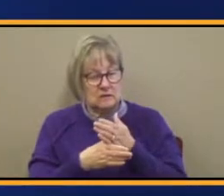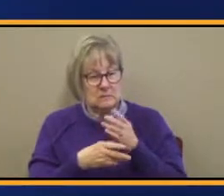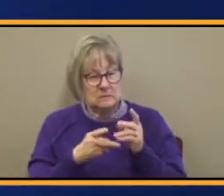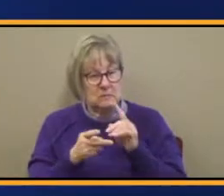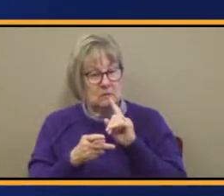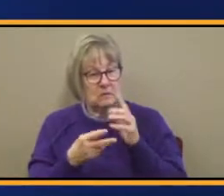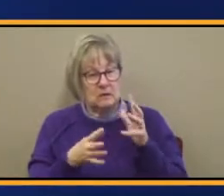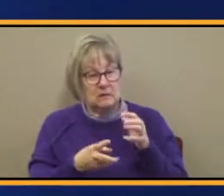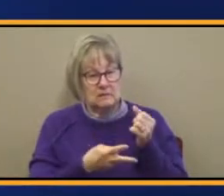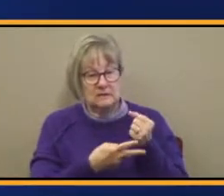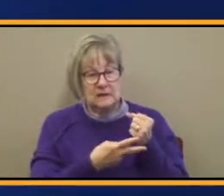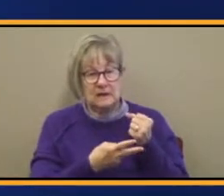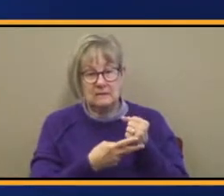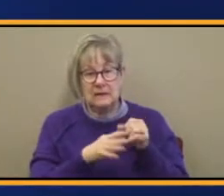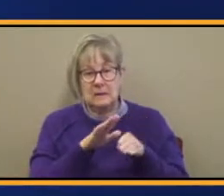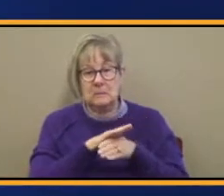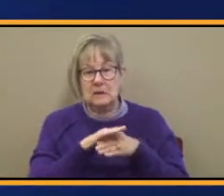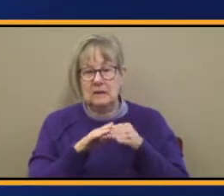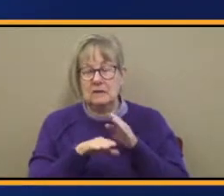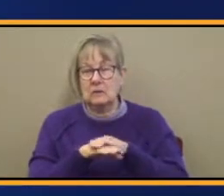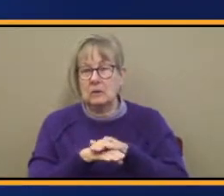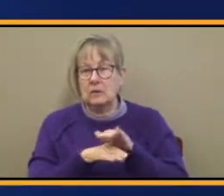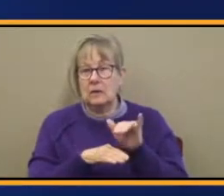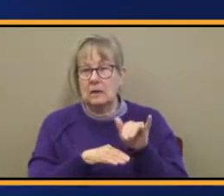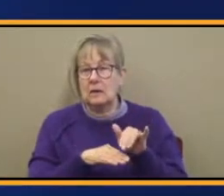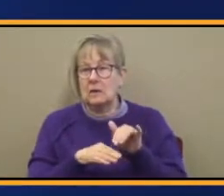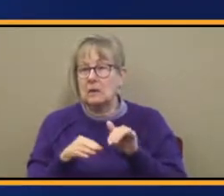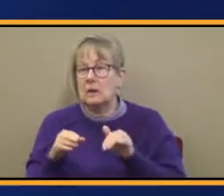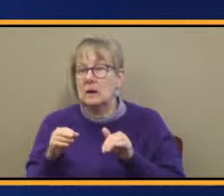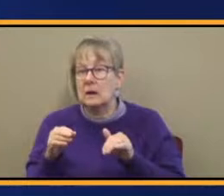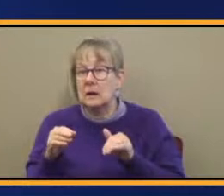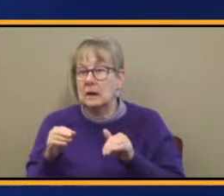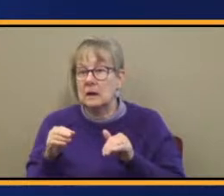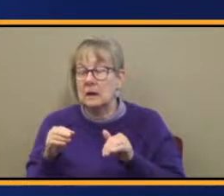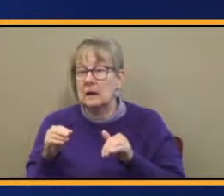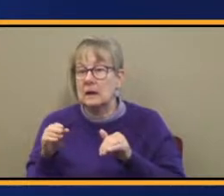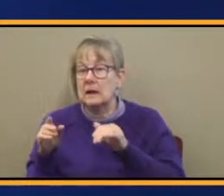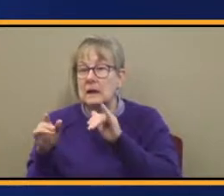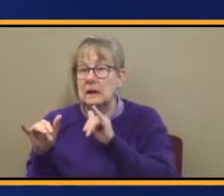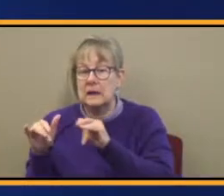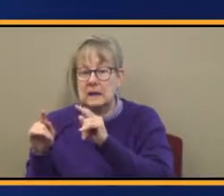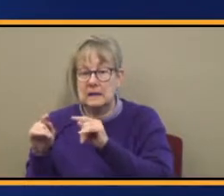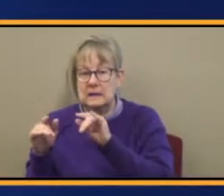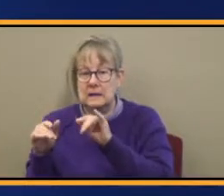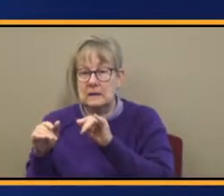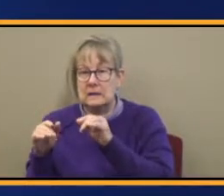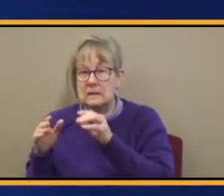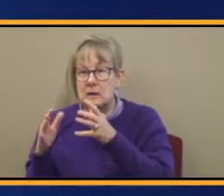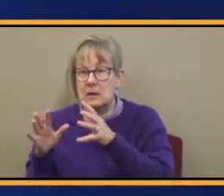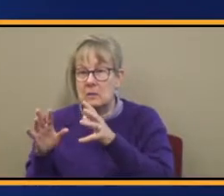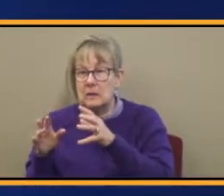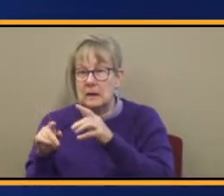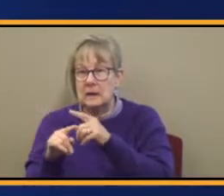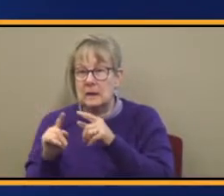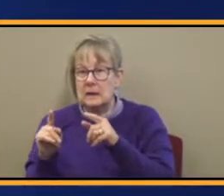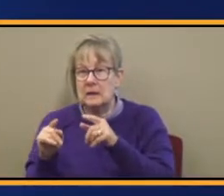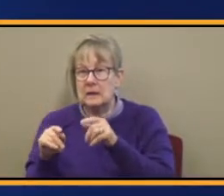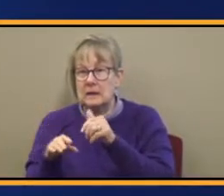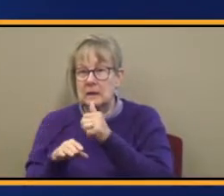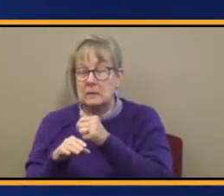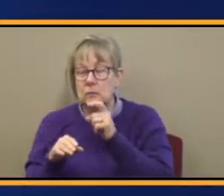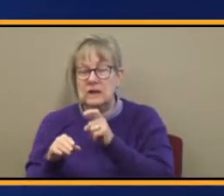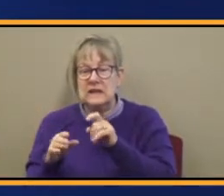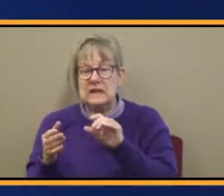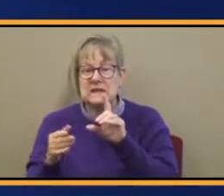saving based on that? No, it is our intent. However, we need data in order to